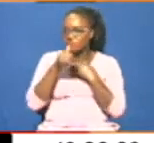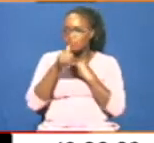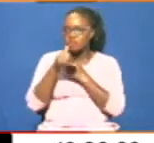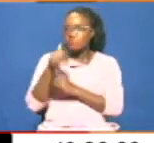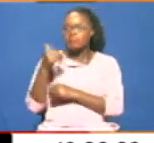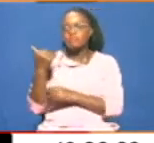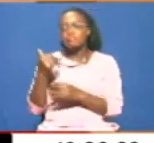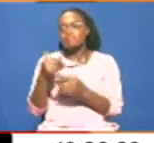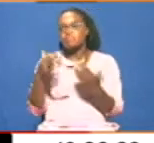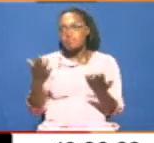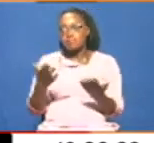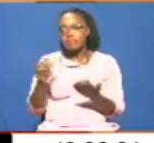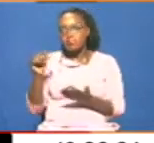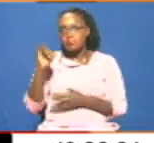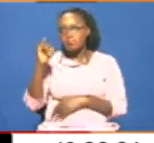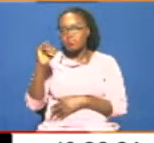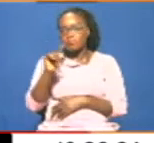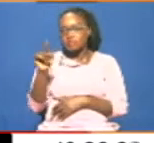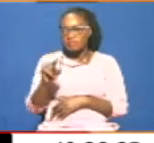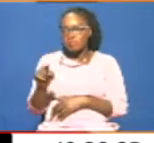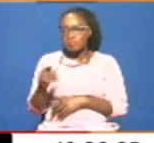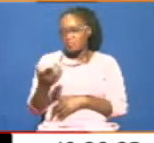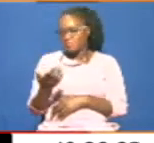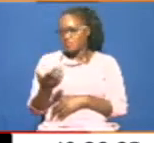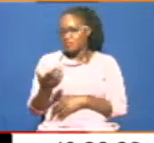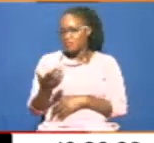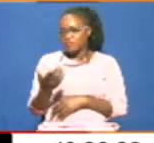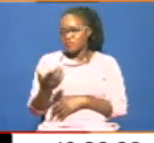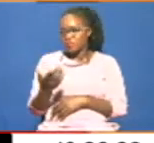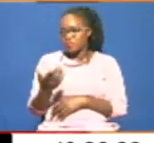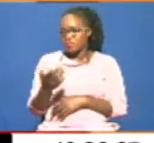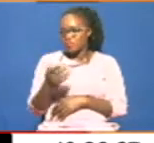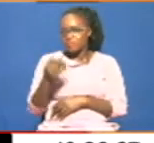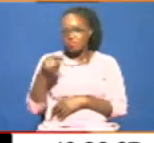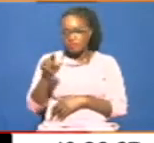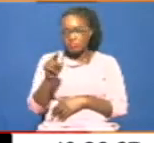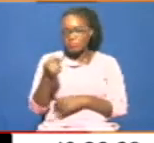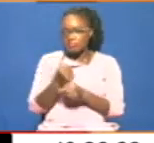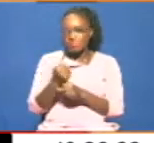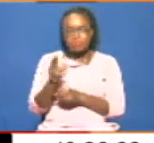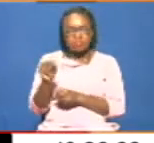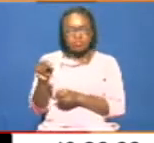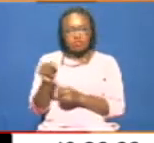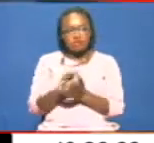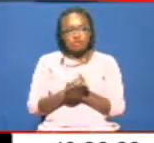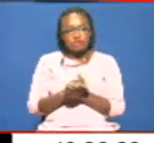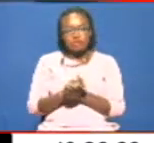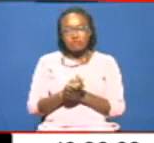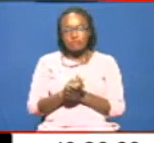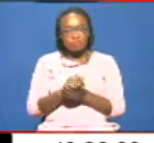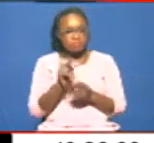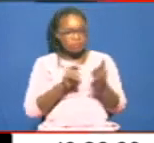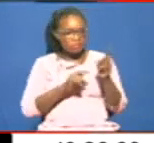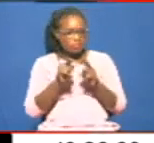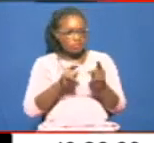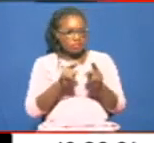a supporting entity and SNV. Mm-hmm. They cannot do it by themselves. Okay. Yeah. This journey, as we walk